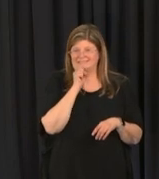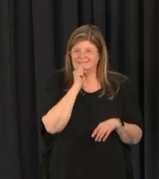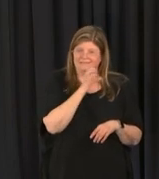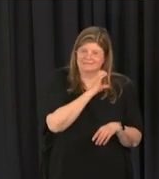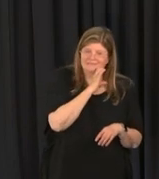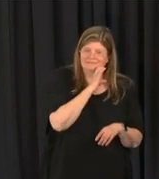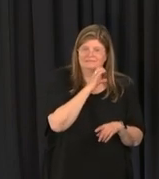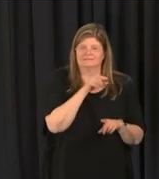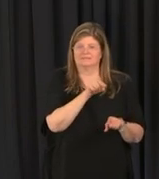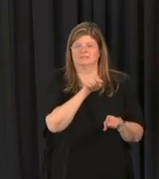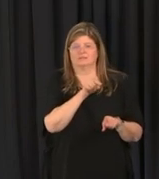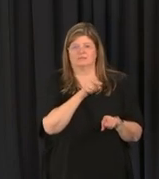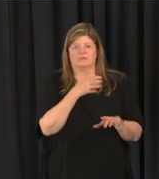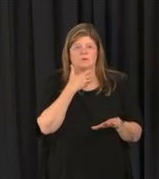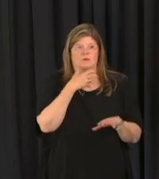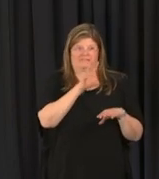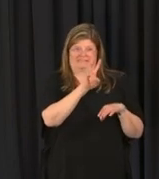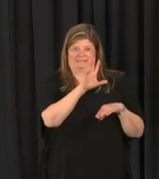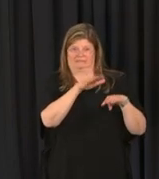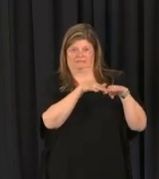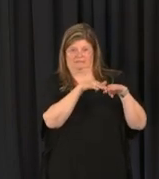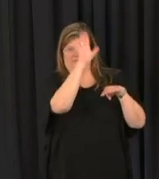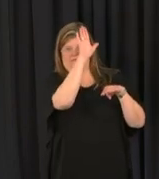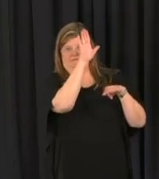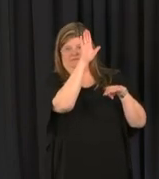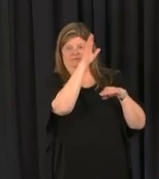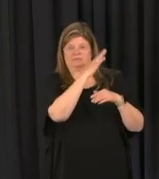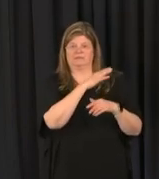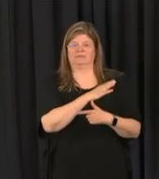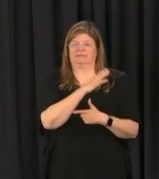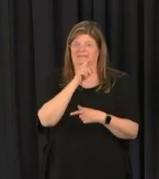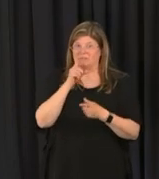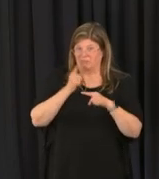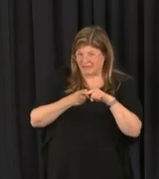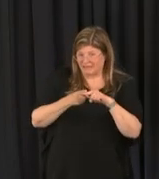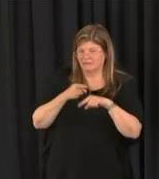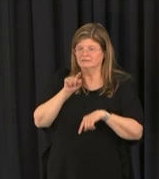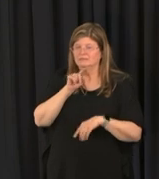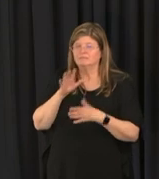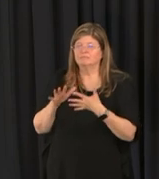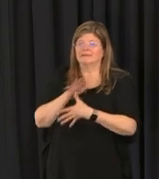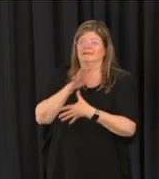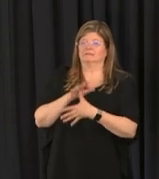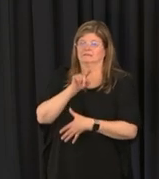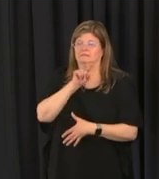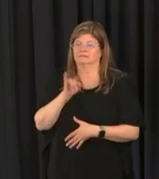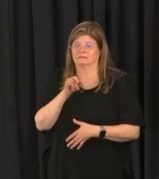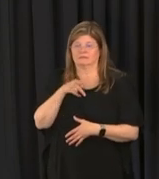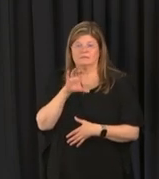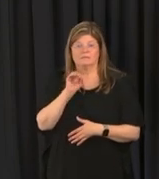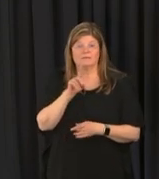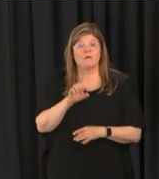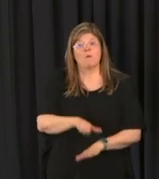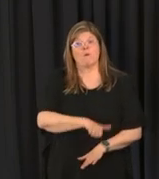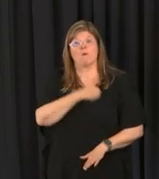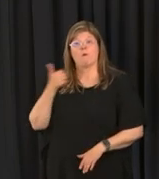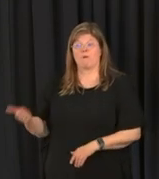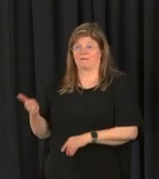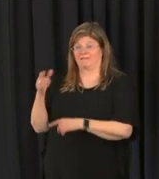65. In priority zip codes, and the other half, all DC zip